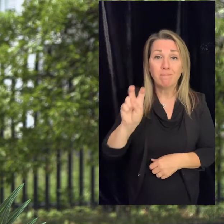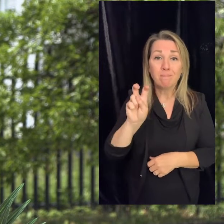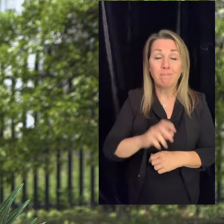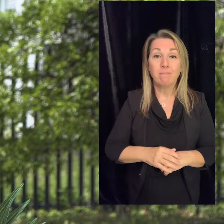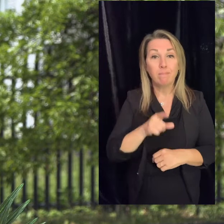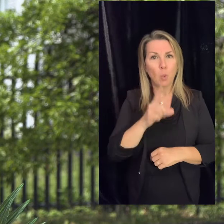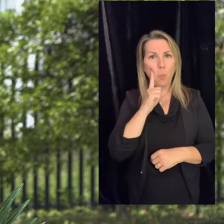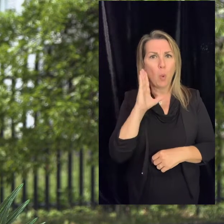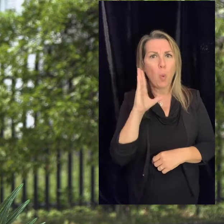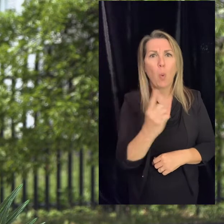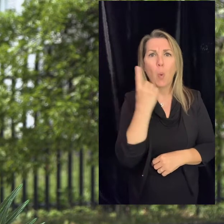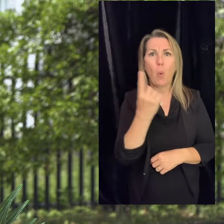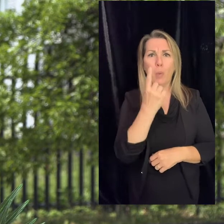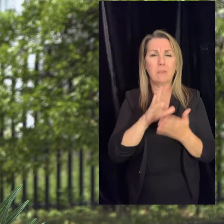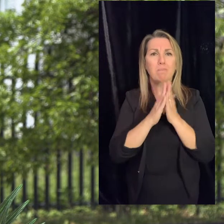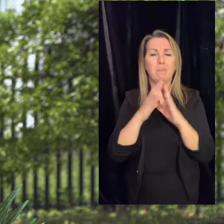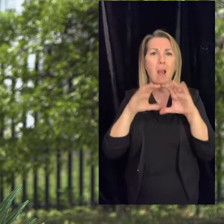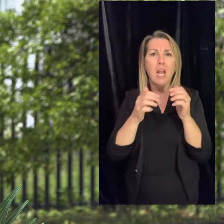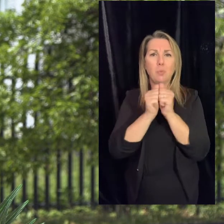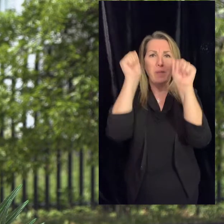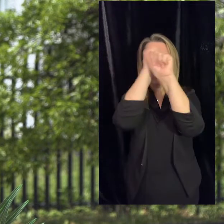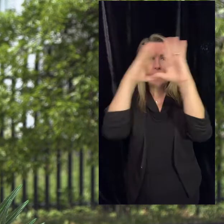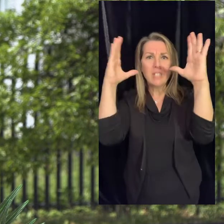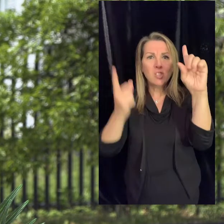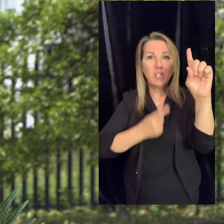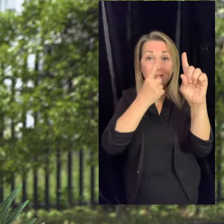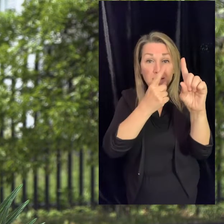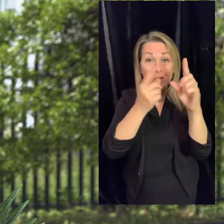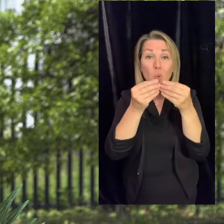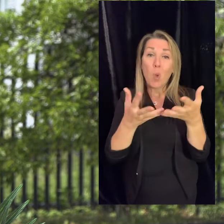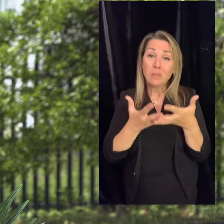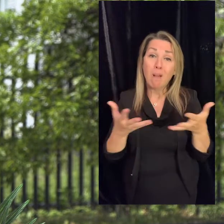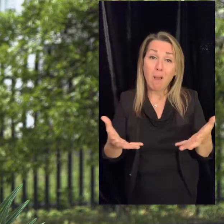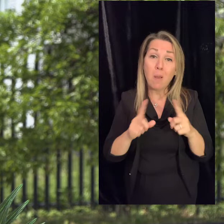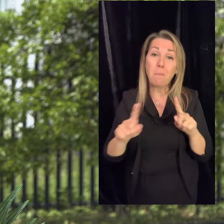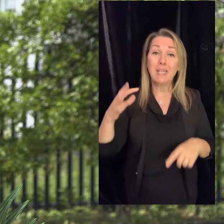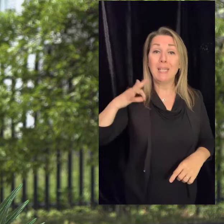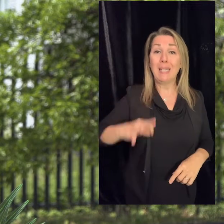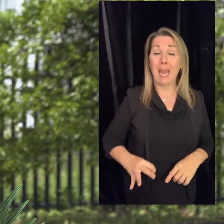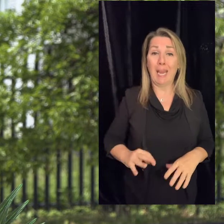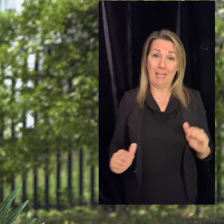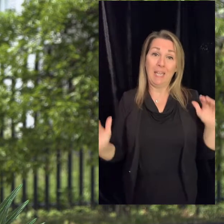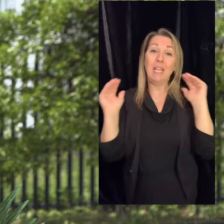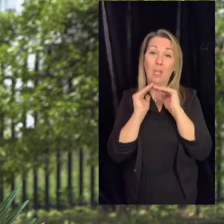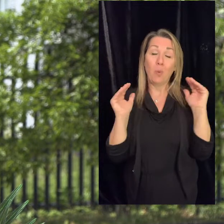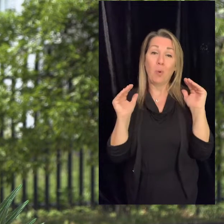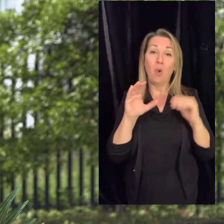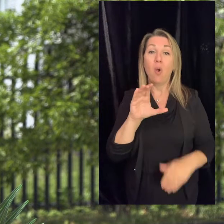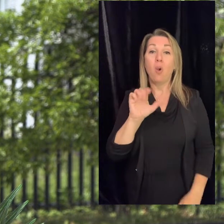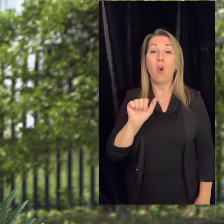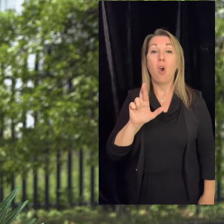always be the class with a vision, the class who lost so much, but gained an equal amount. Carpe